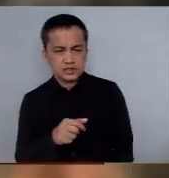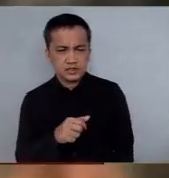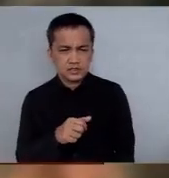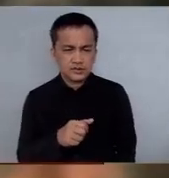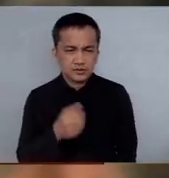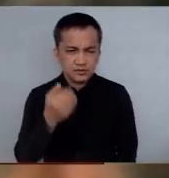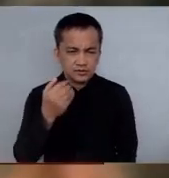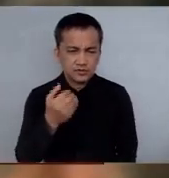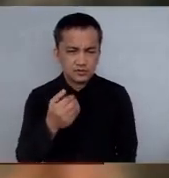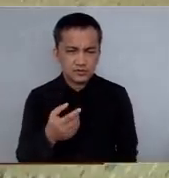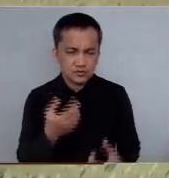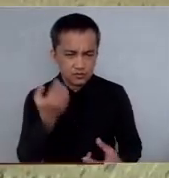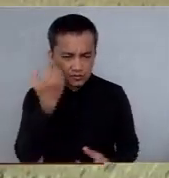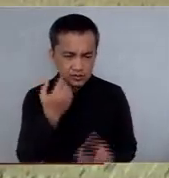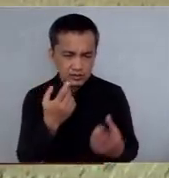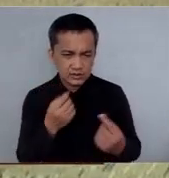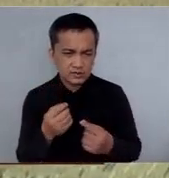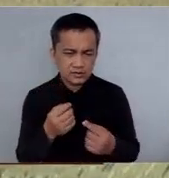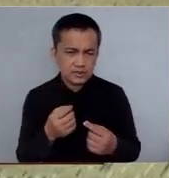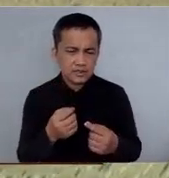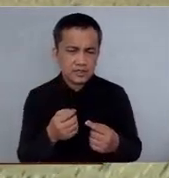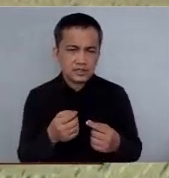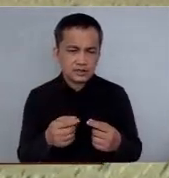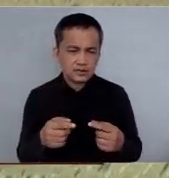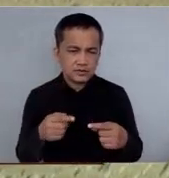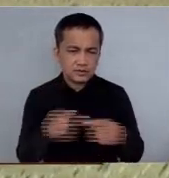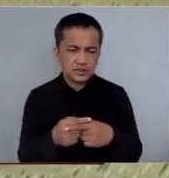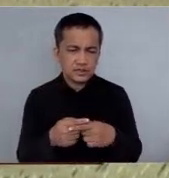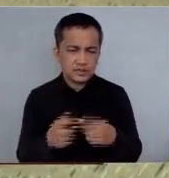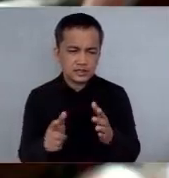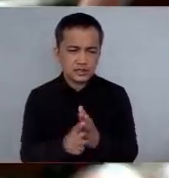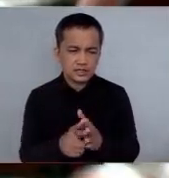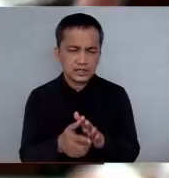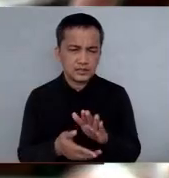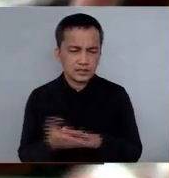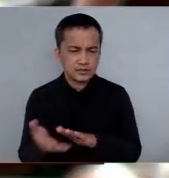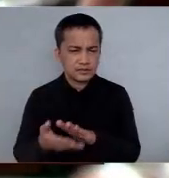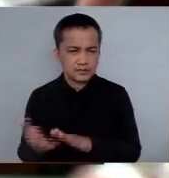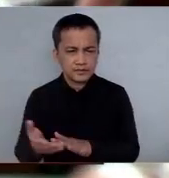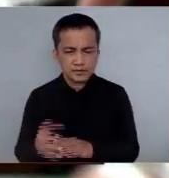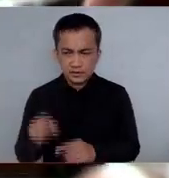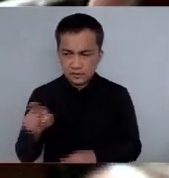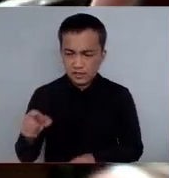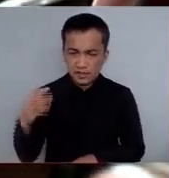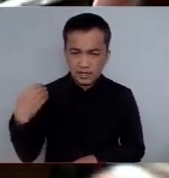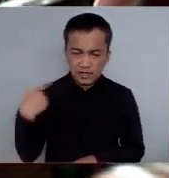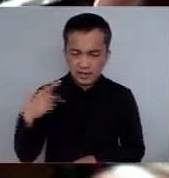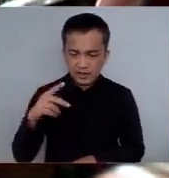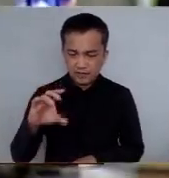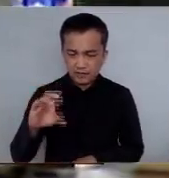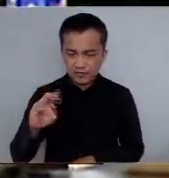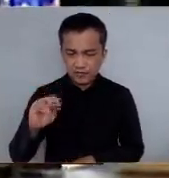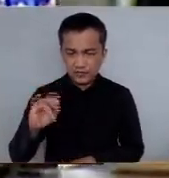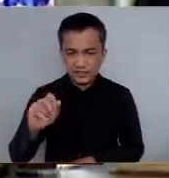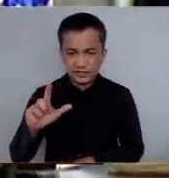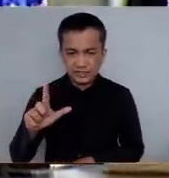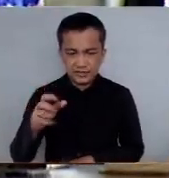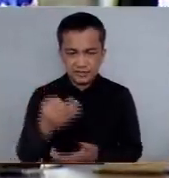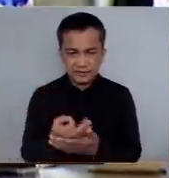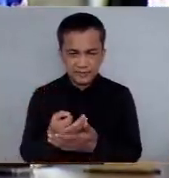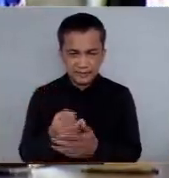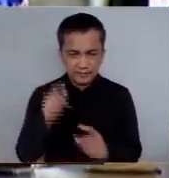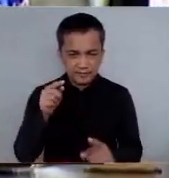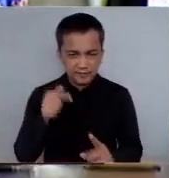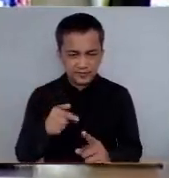ng PCSO kontra illegal gambling. If they have a confidential fund purposely to help